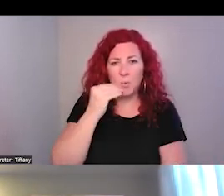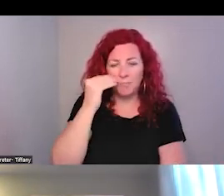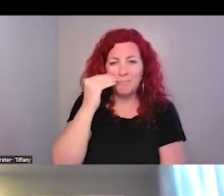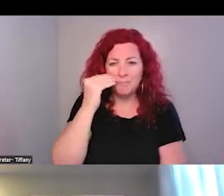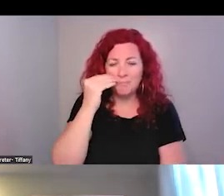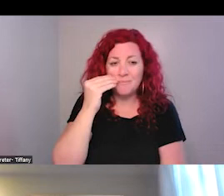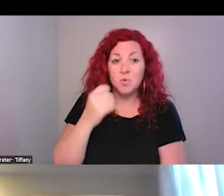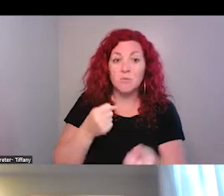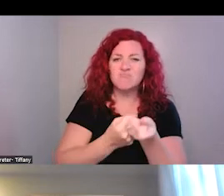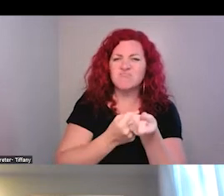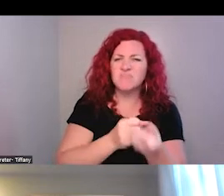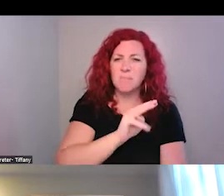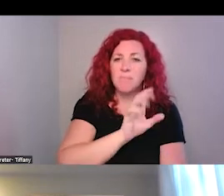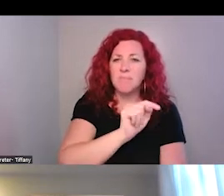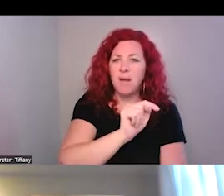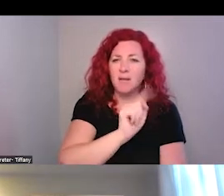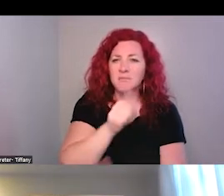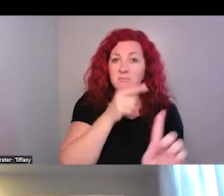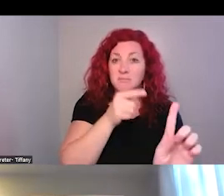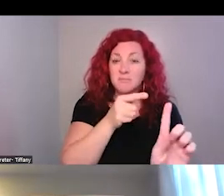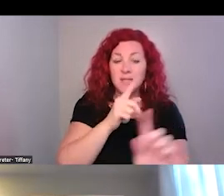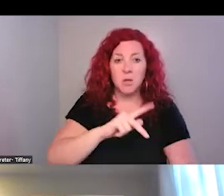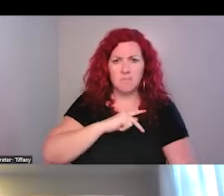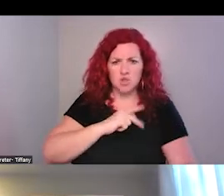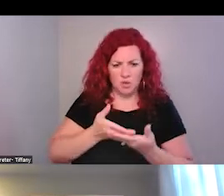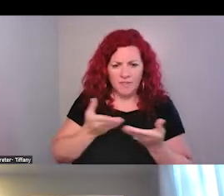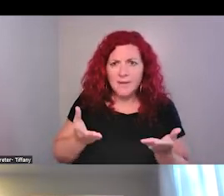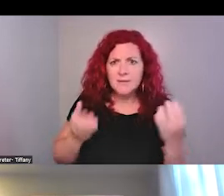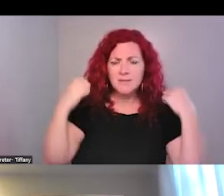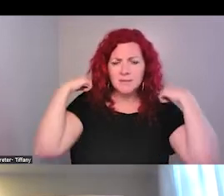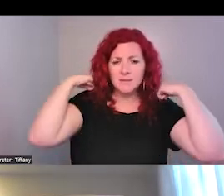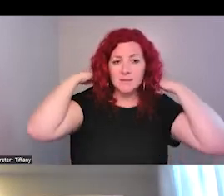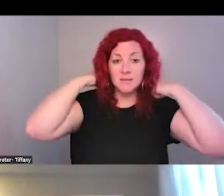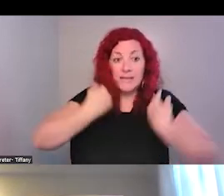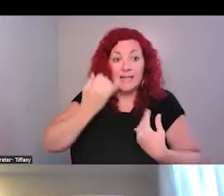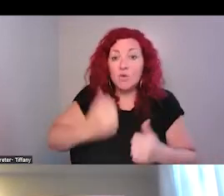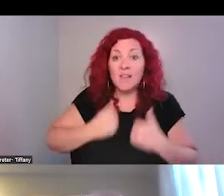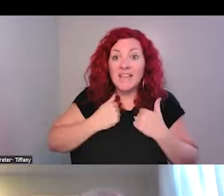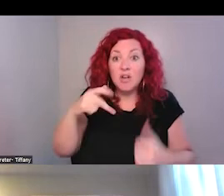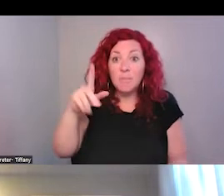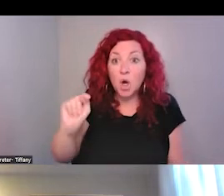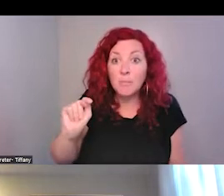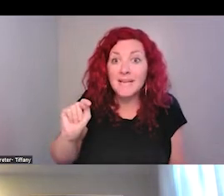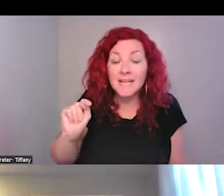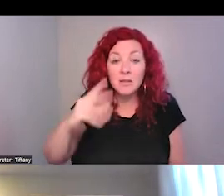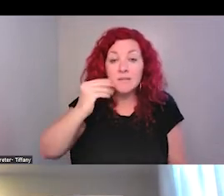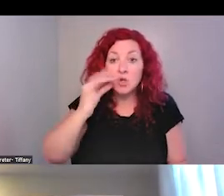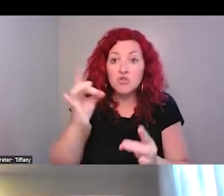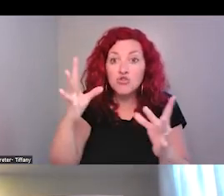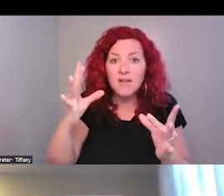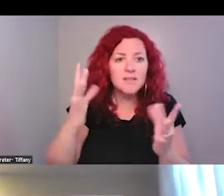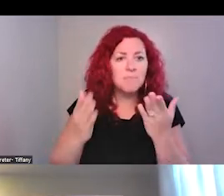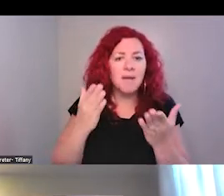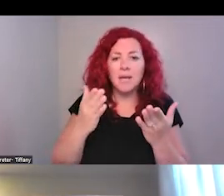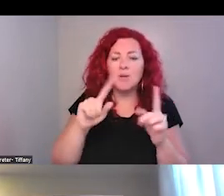talked about in terms of personal belongings, right? So, if a person's living in an apartment and they experience crisis and maybe they're going to go to a